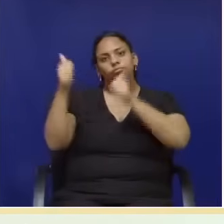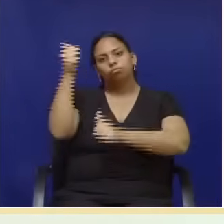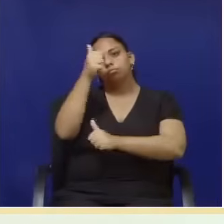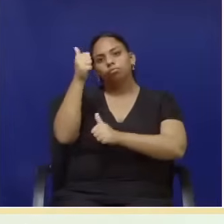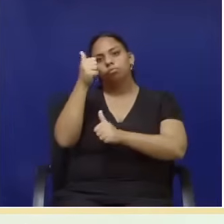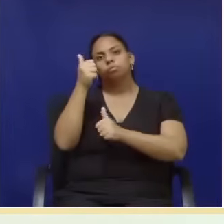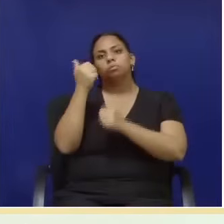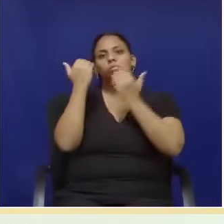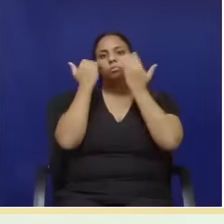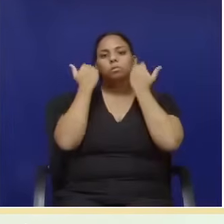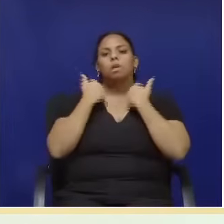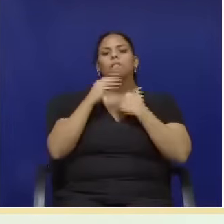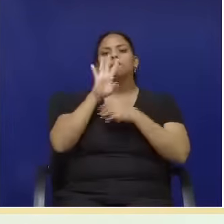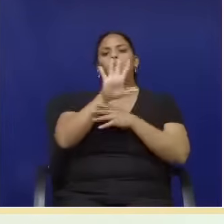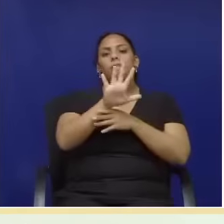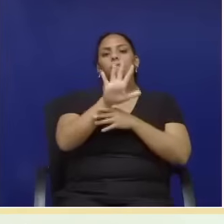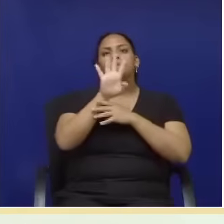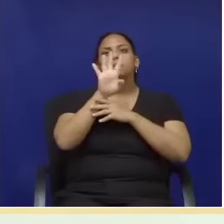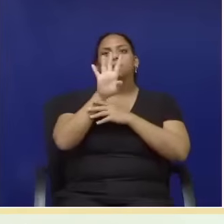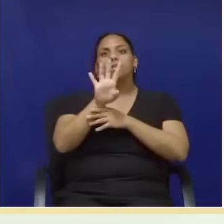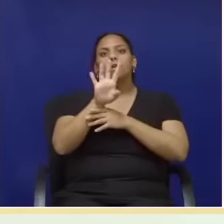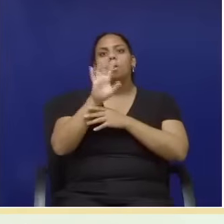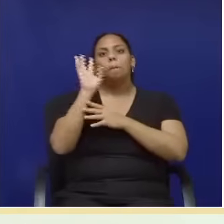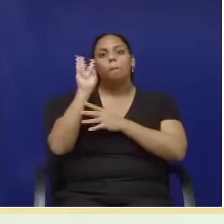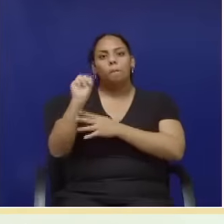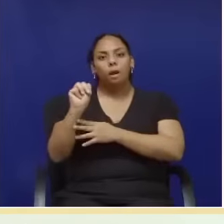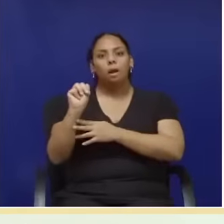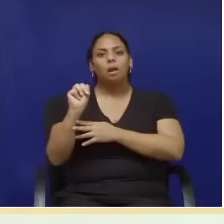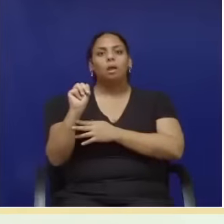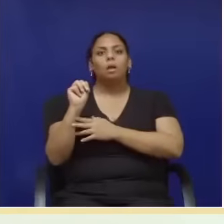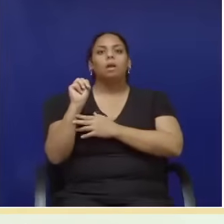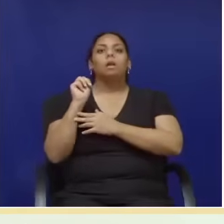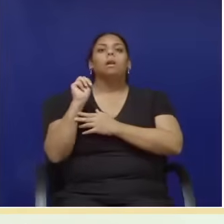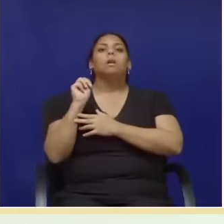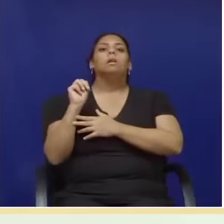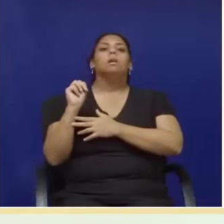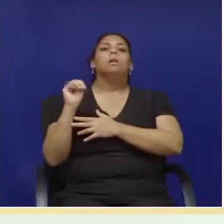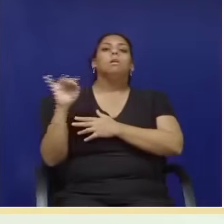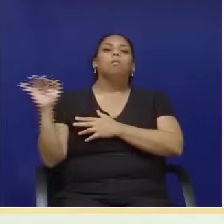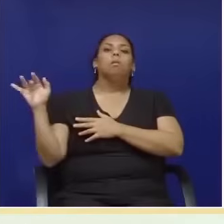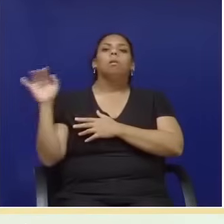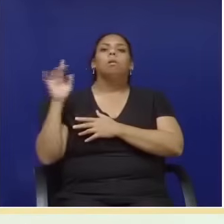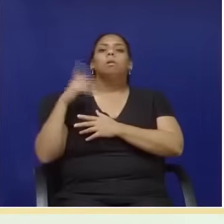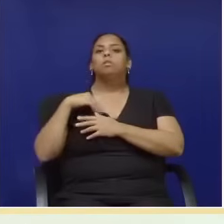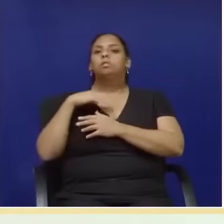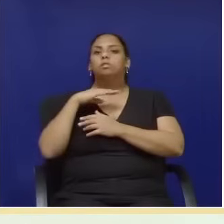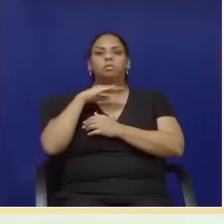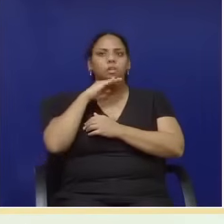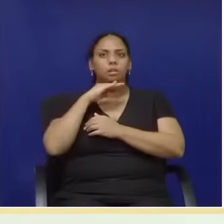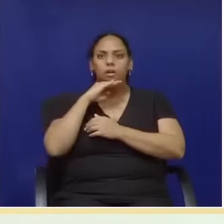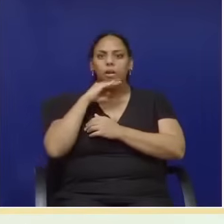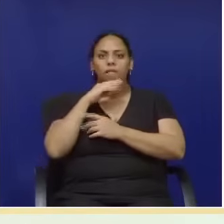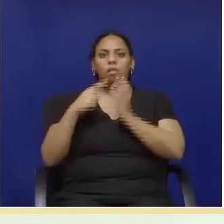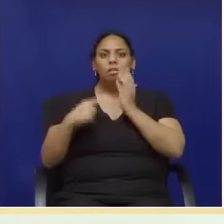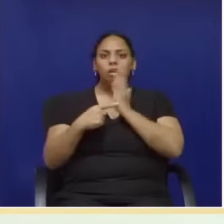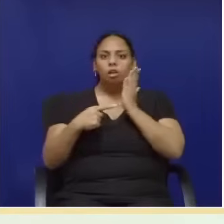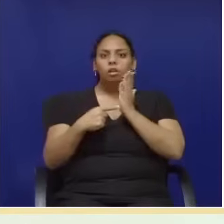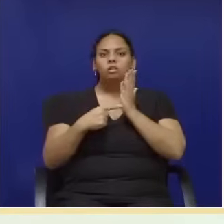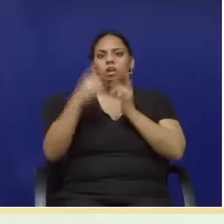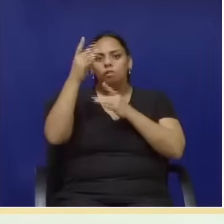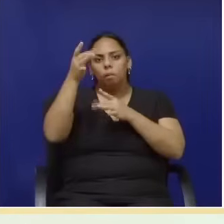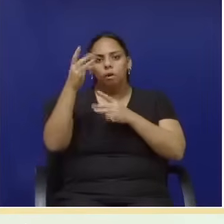a 57.4 million shortfall affecting court recording technology, information